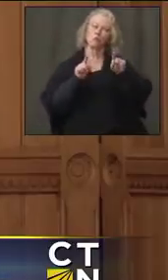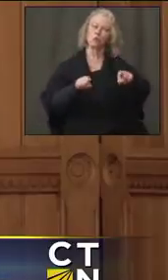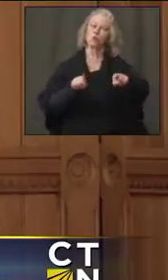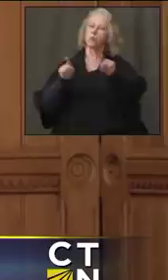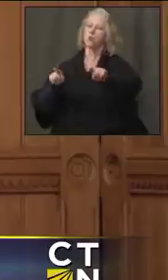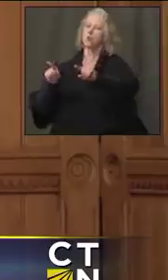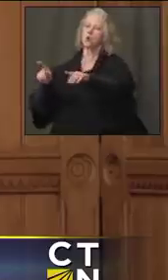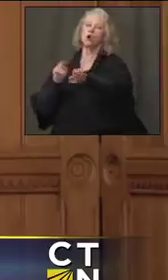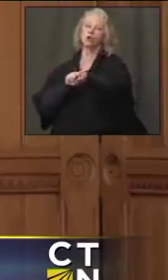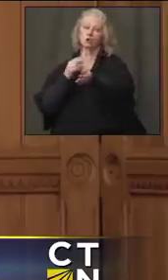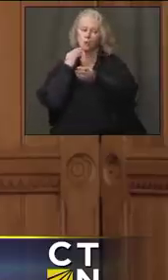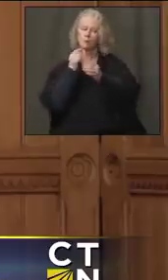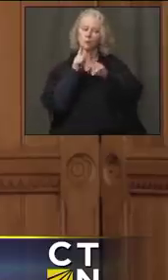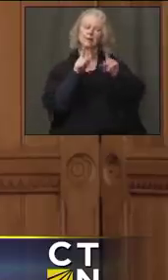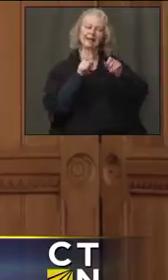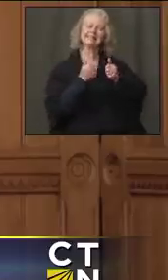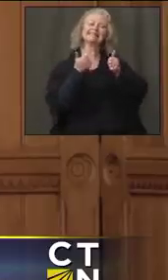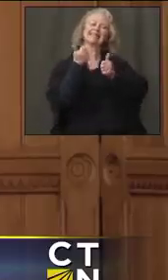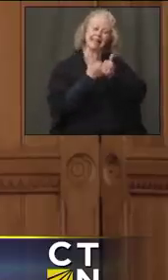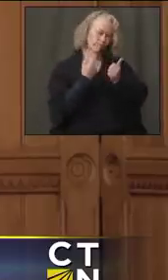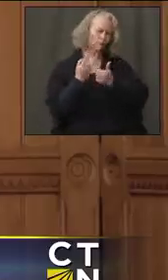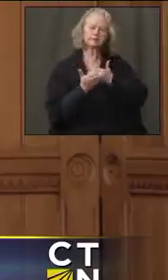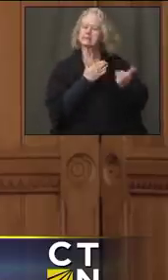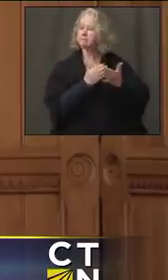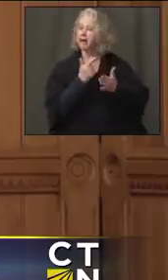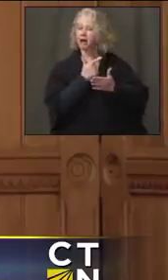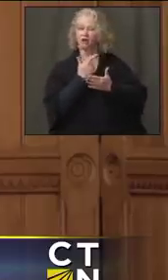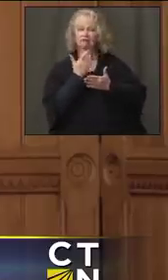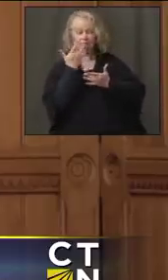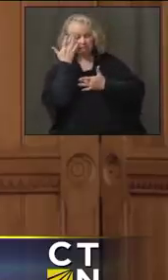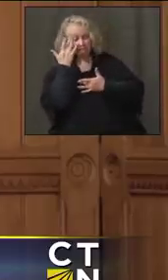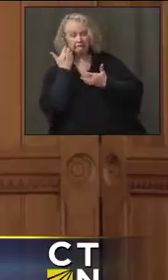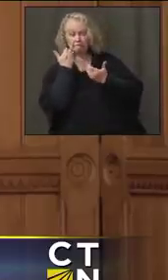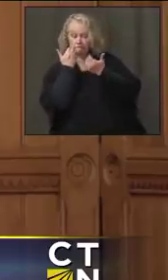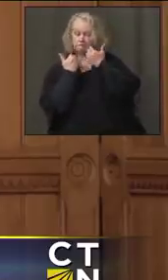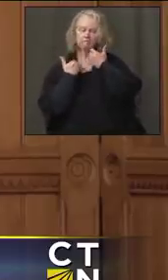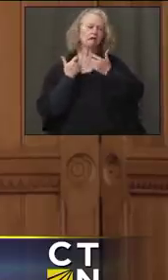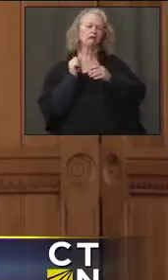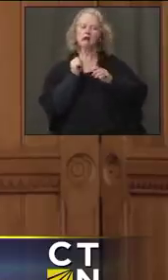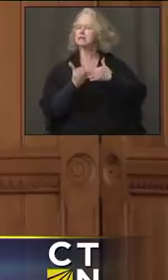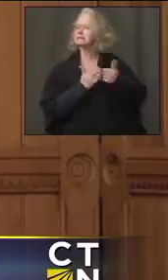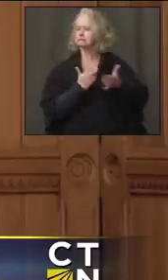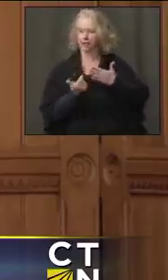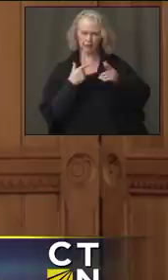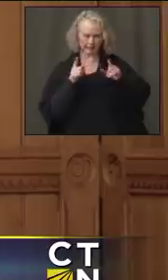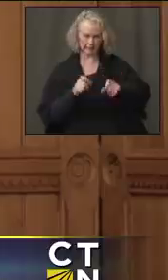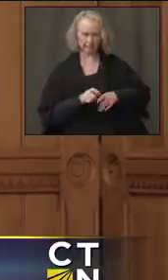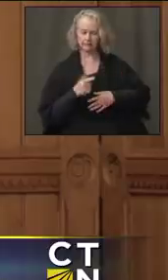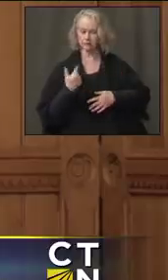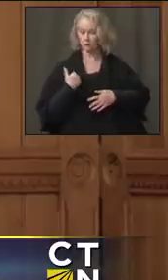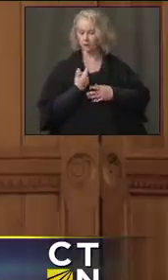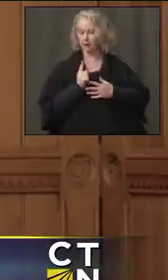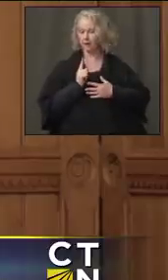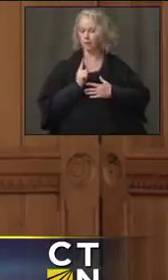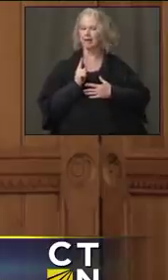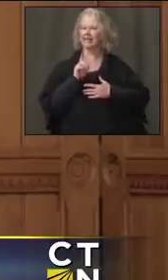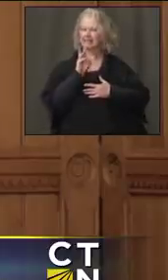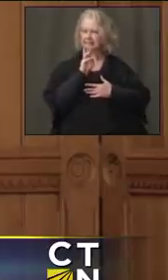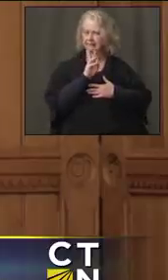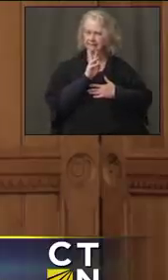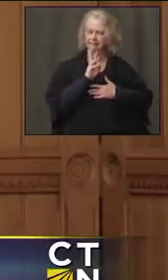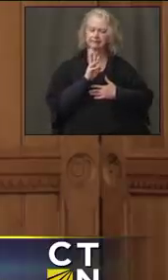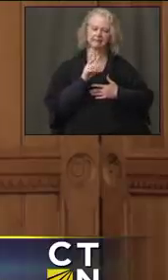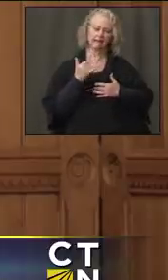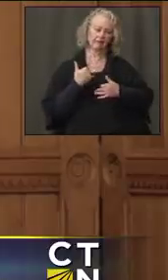test everyone, whether they're symptomatic or asymptomatic. So we've had 6 nursing homes we went into last week. The teams have been out every day